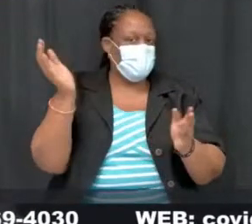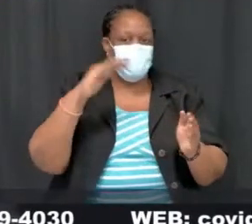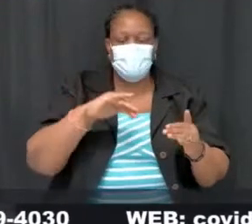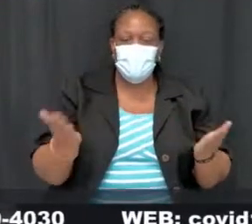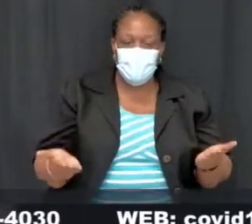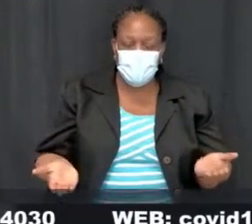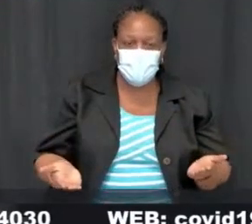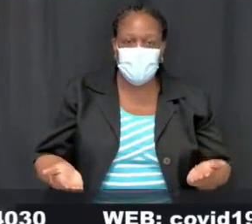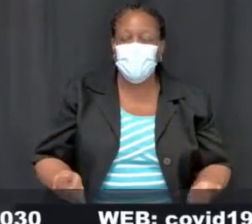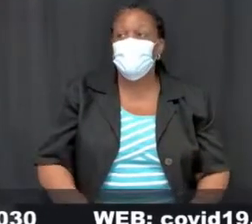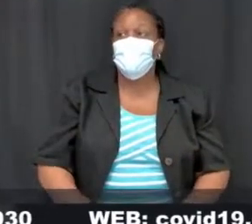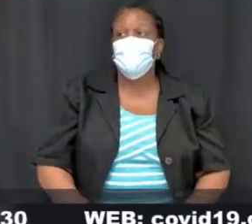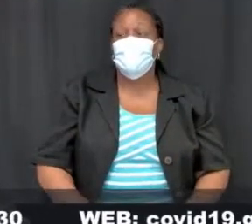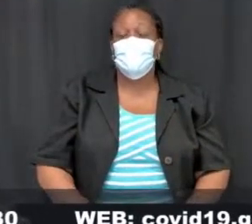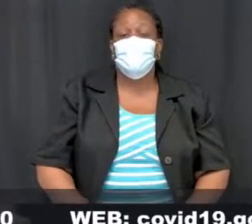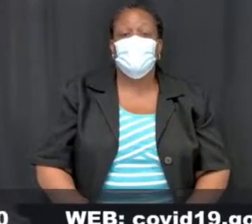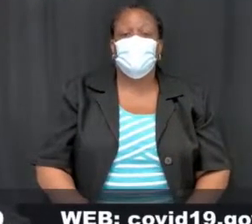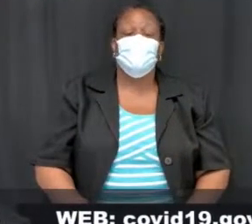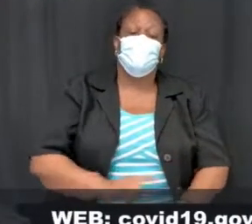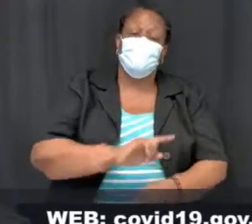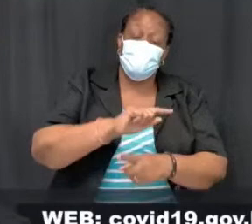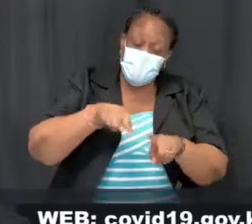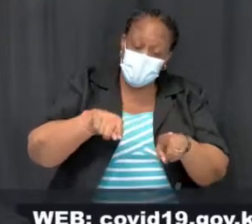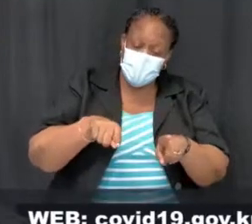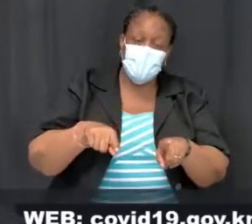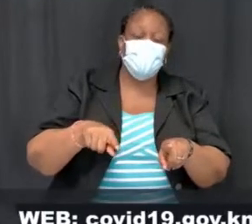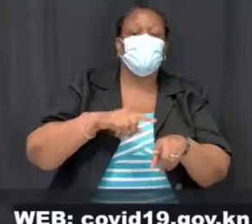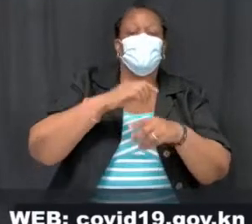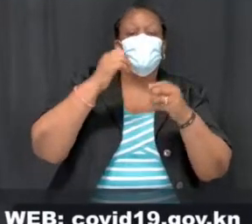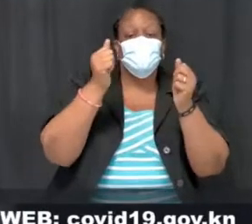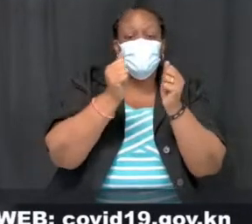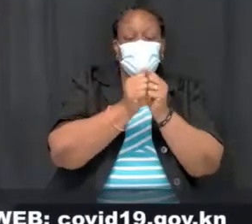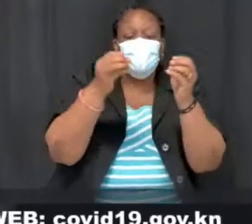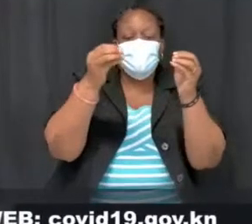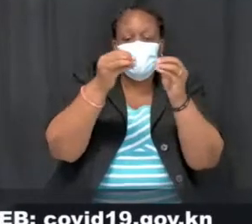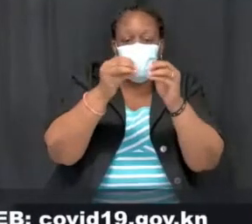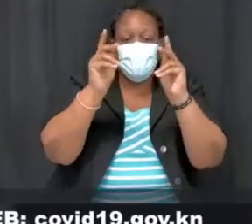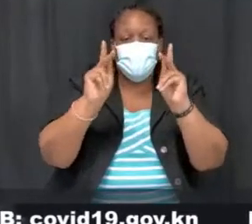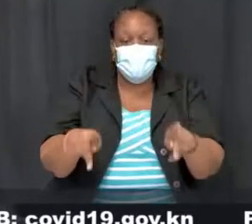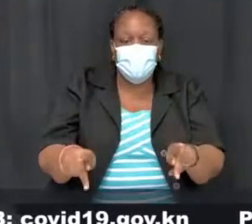vaccination rate increased and we have greater protection,